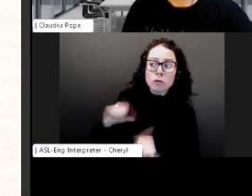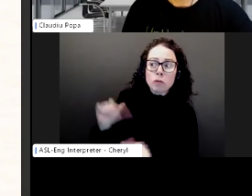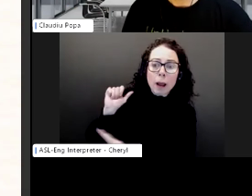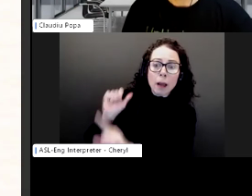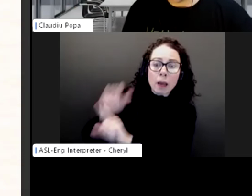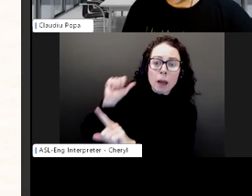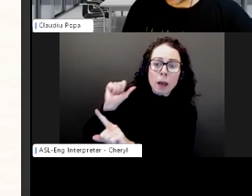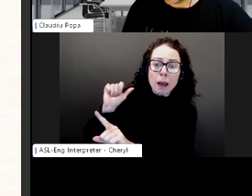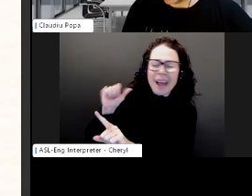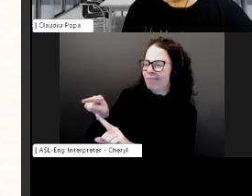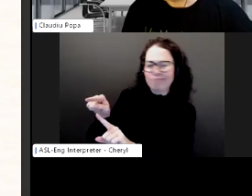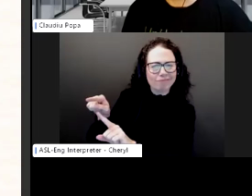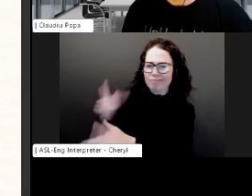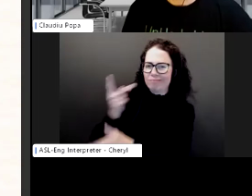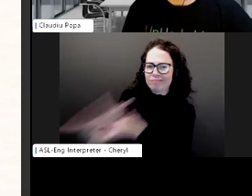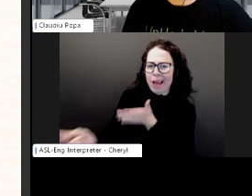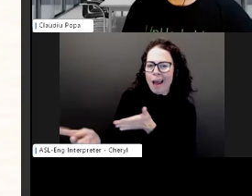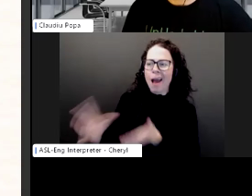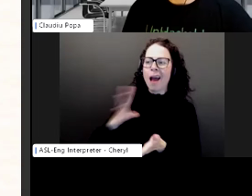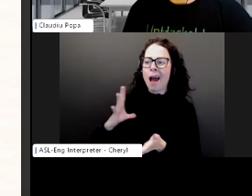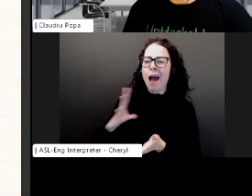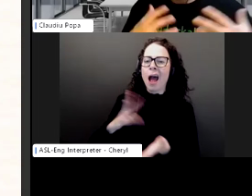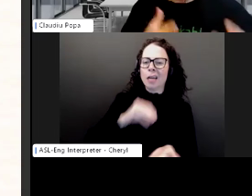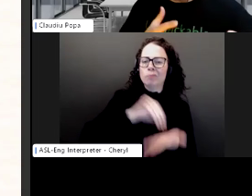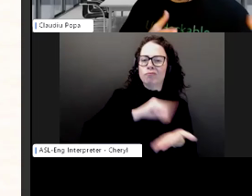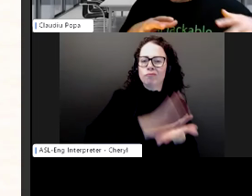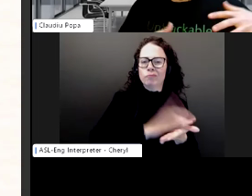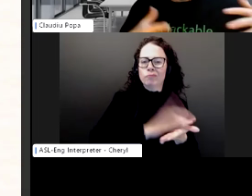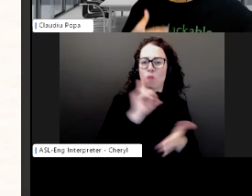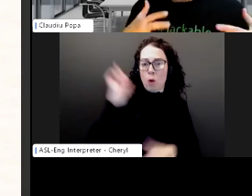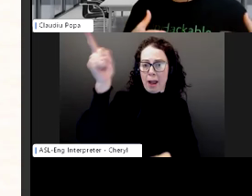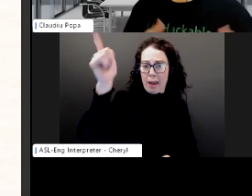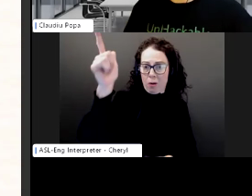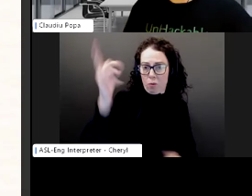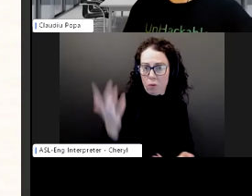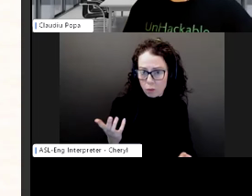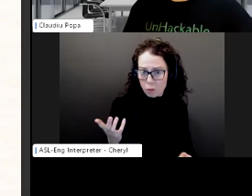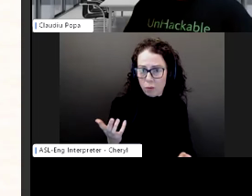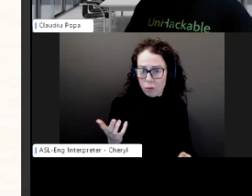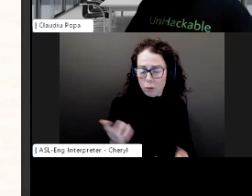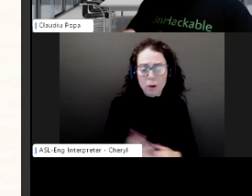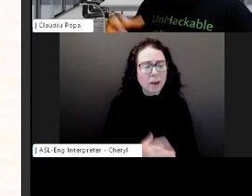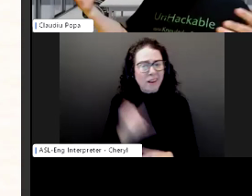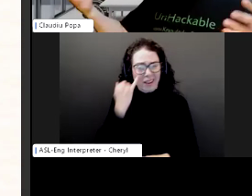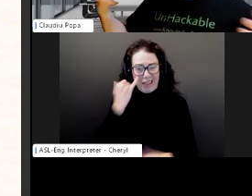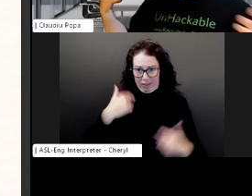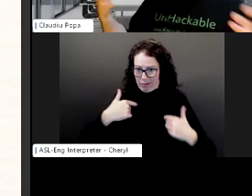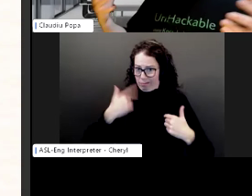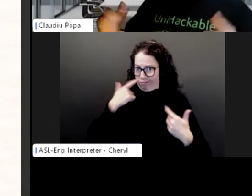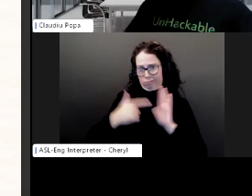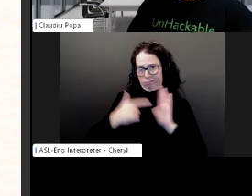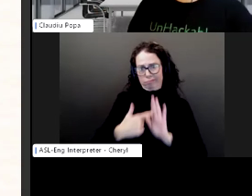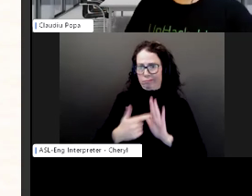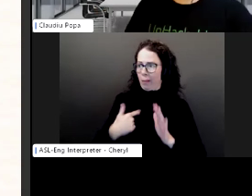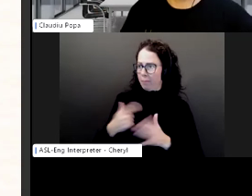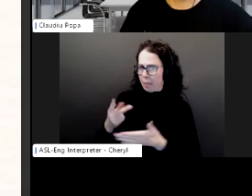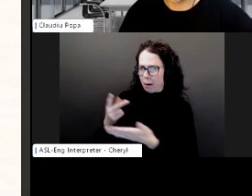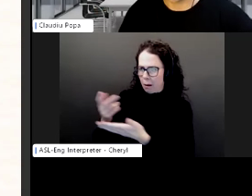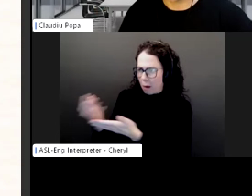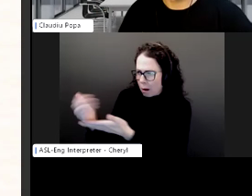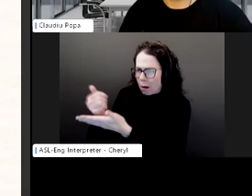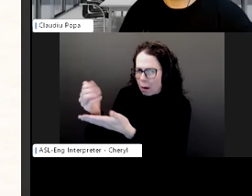future. And if you are lucky enough as a scammer, if I was lucky enough as a scammer to find multiple sources